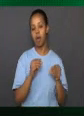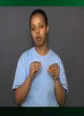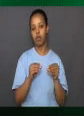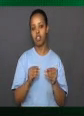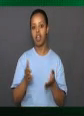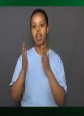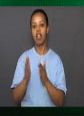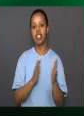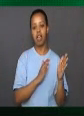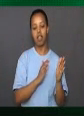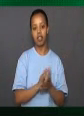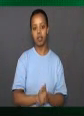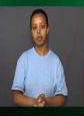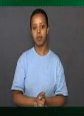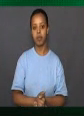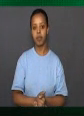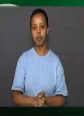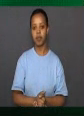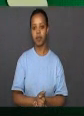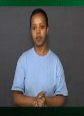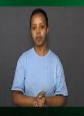Students, let's get ready.